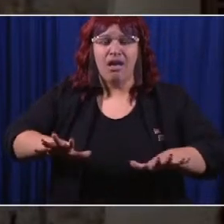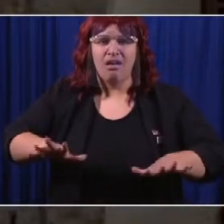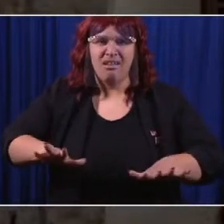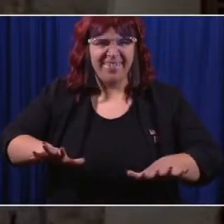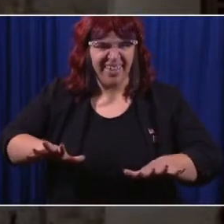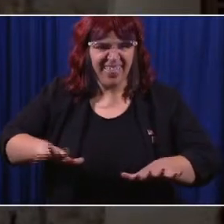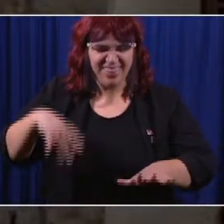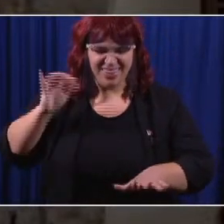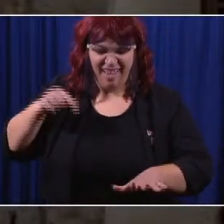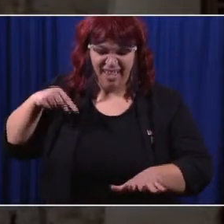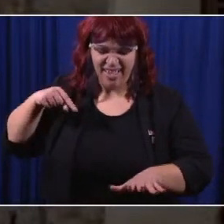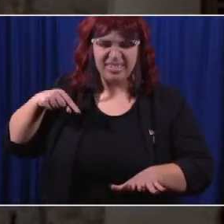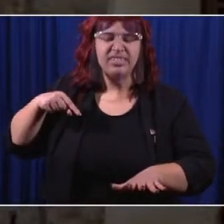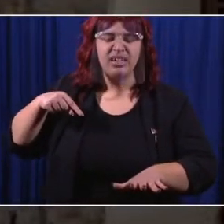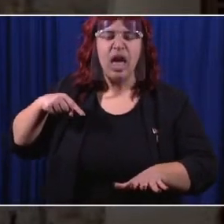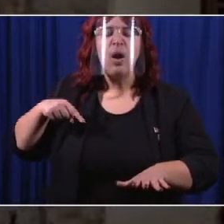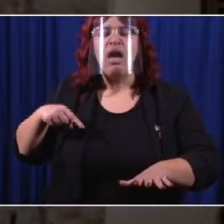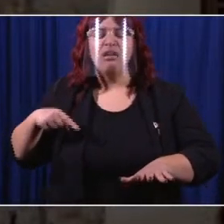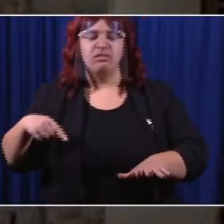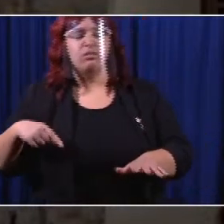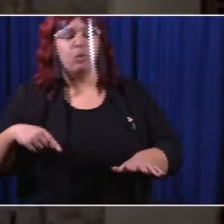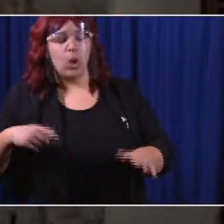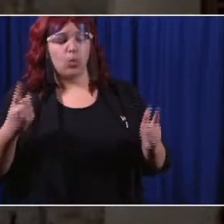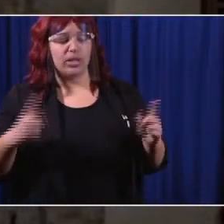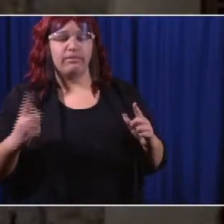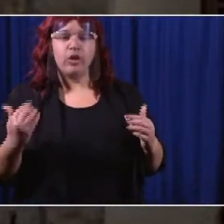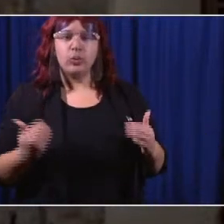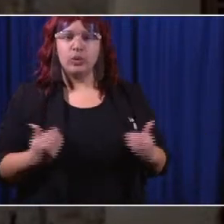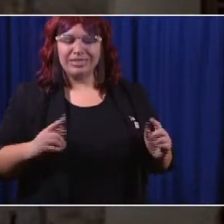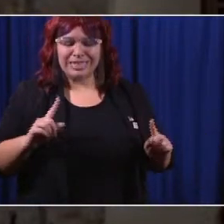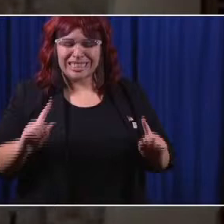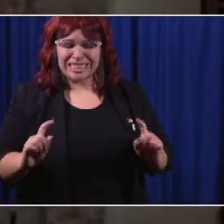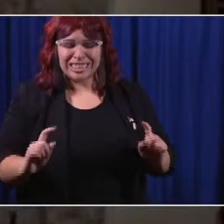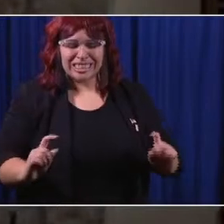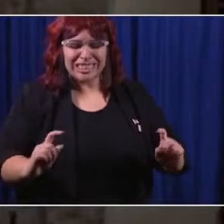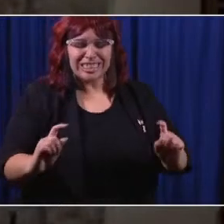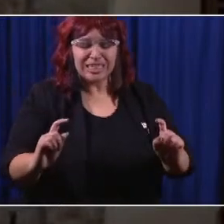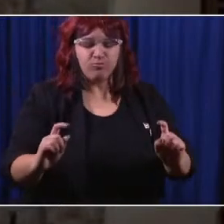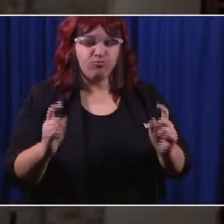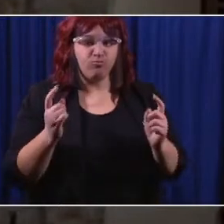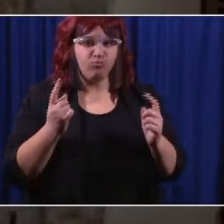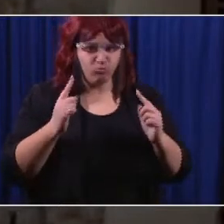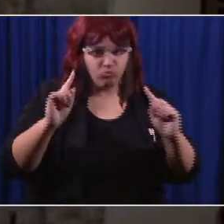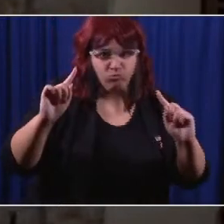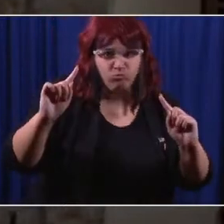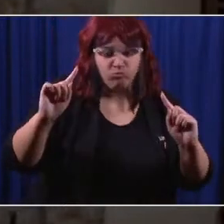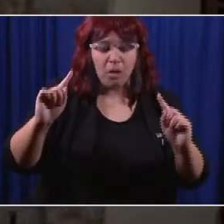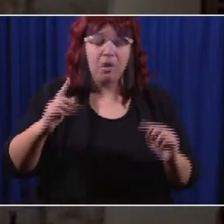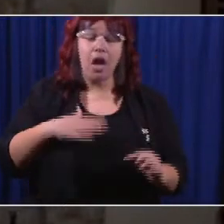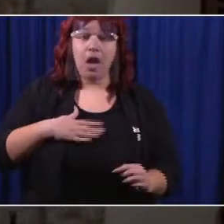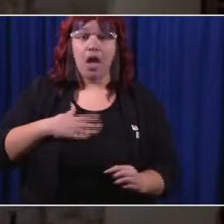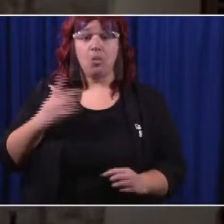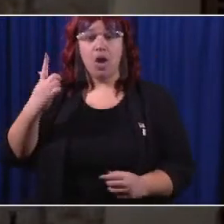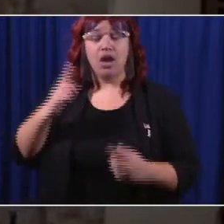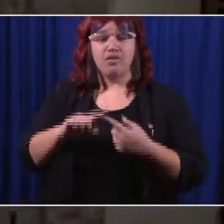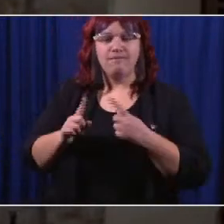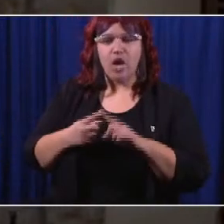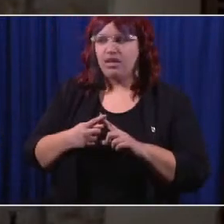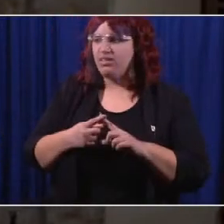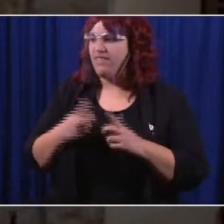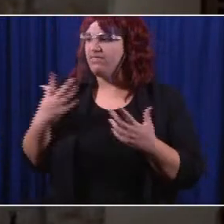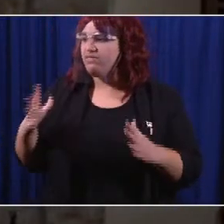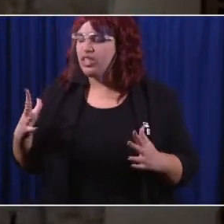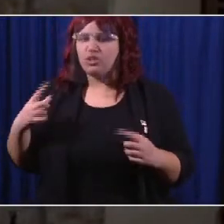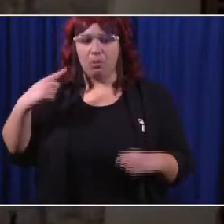tests that you do to the young people? Because this doctor, they indicated to me, that friend of mine, that he's seen 28s, 32,